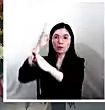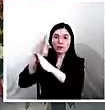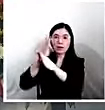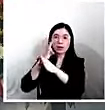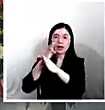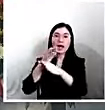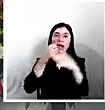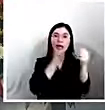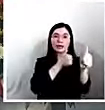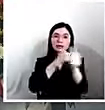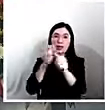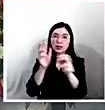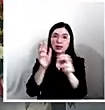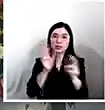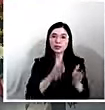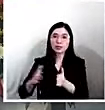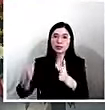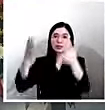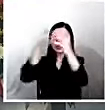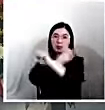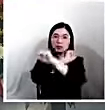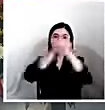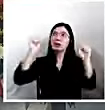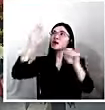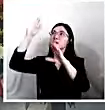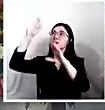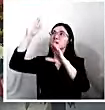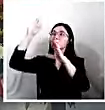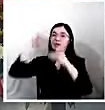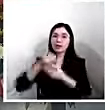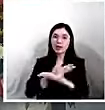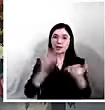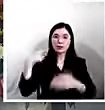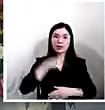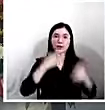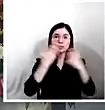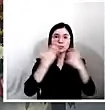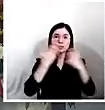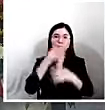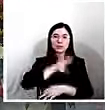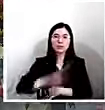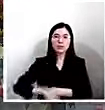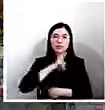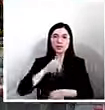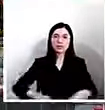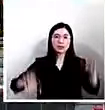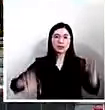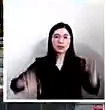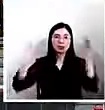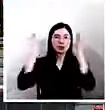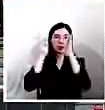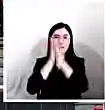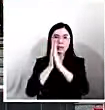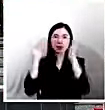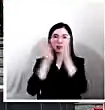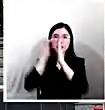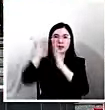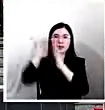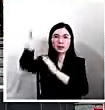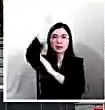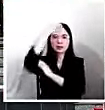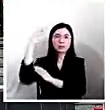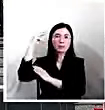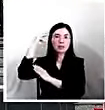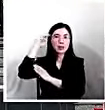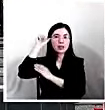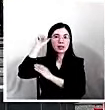salvation you trace for us, through Christ our Lord. Amen. Prayer to Saint Michael the